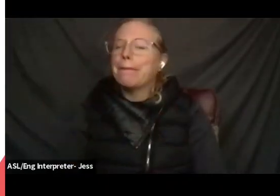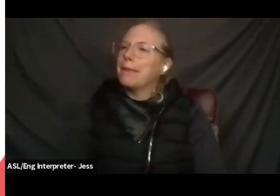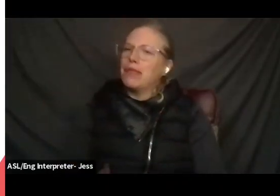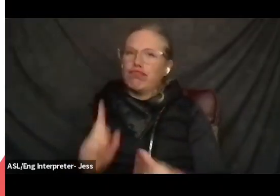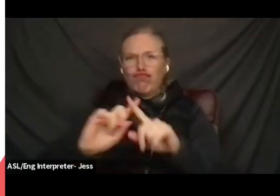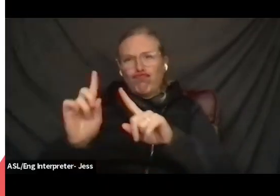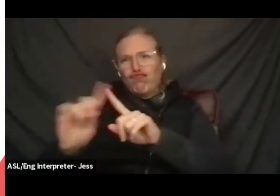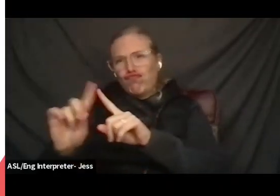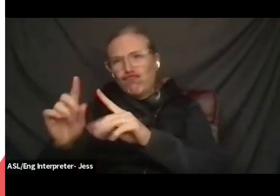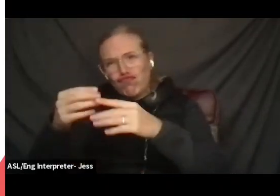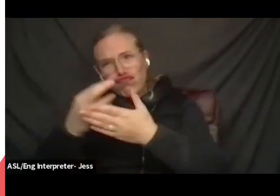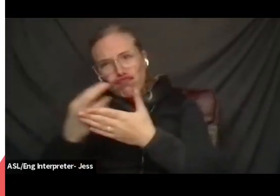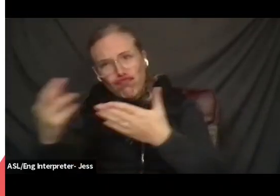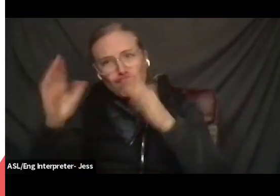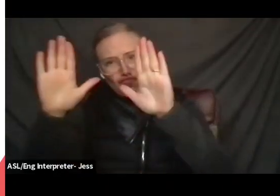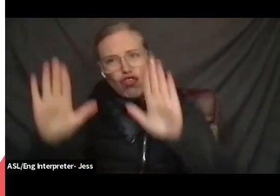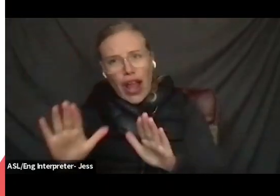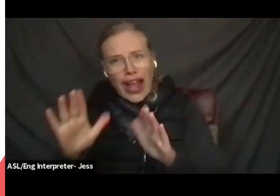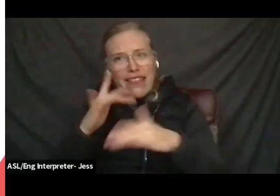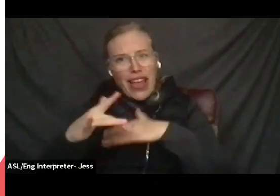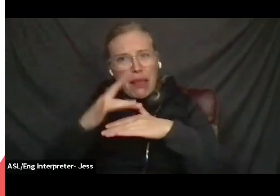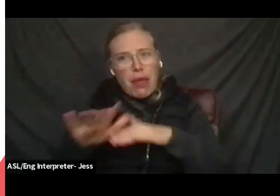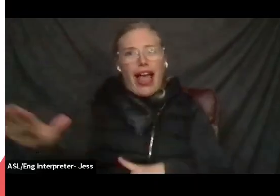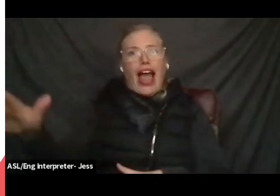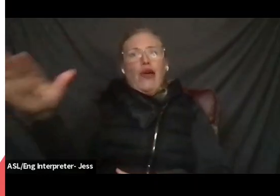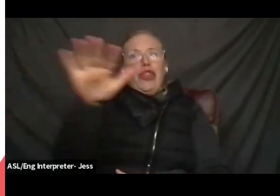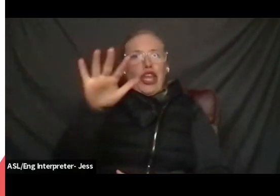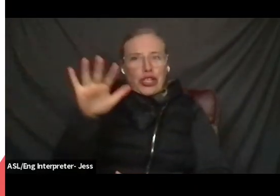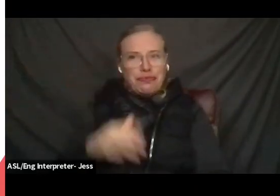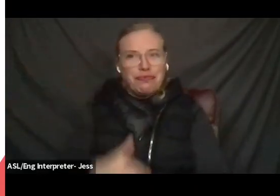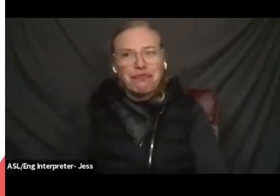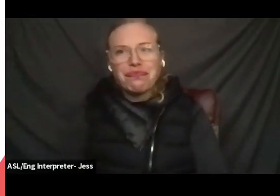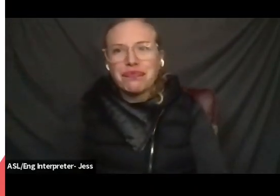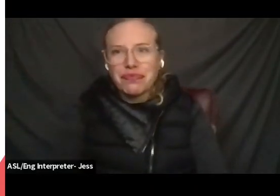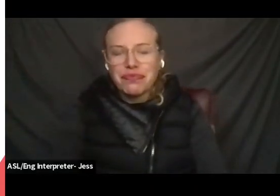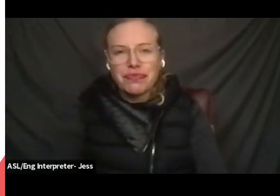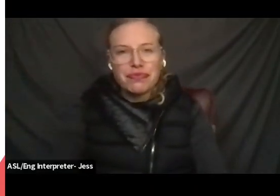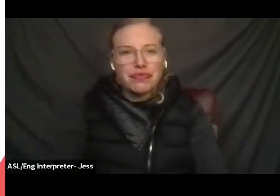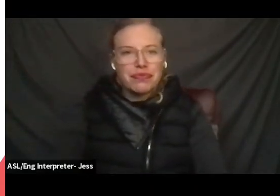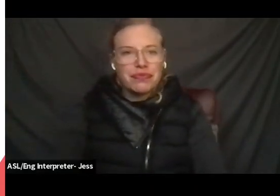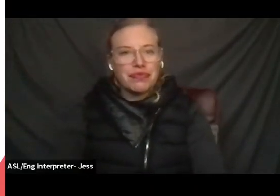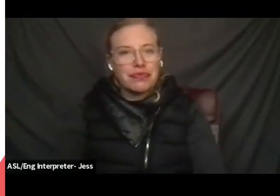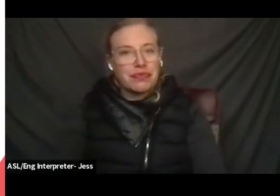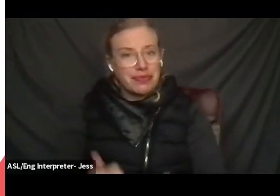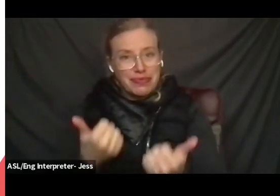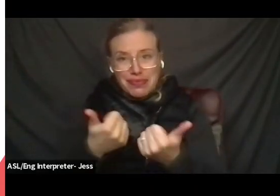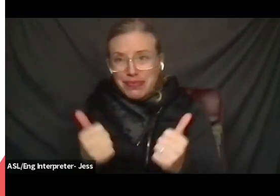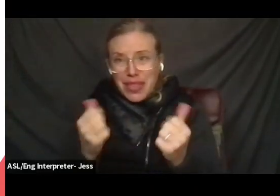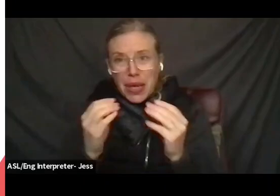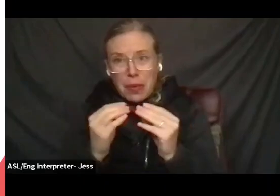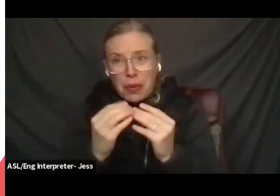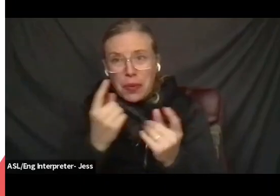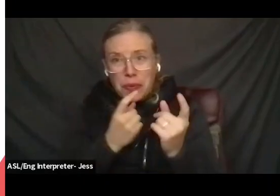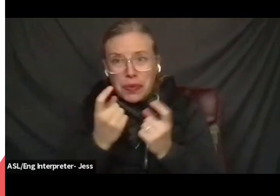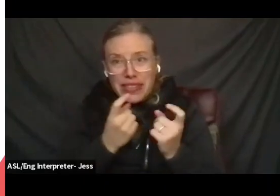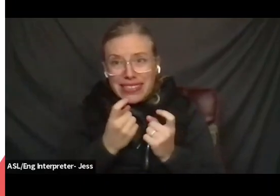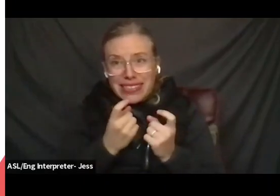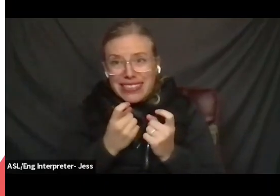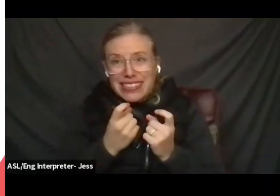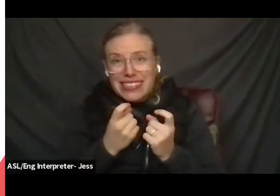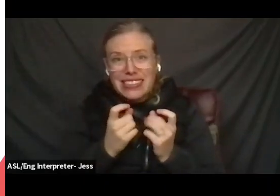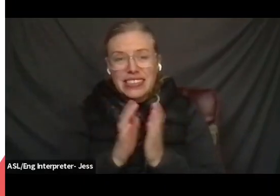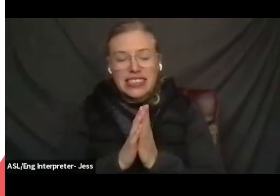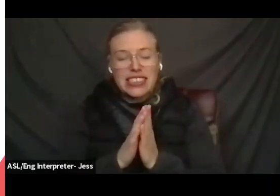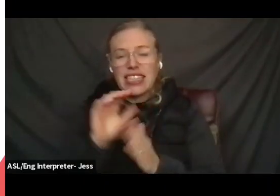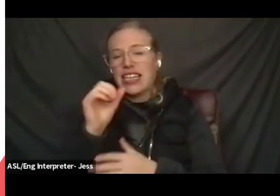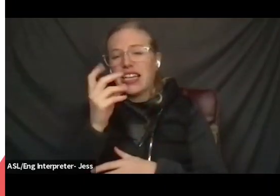of great resources out there. Any other questions? as